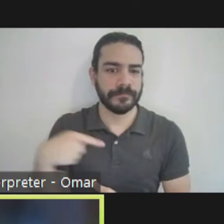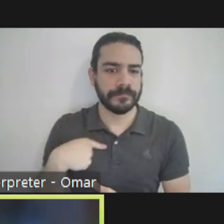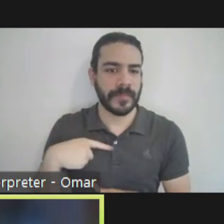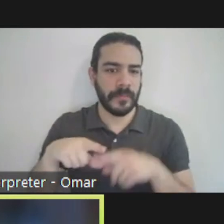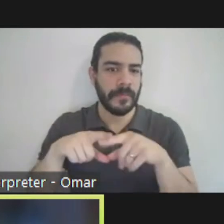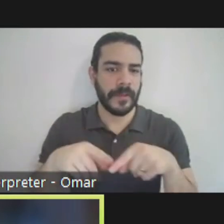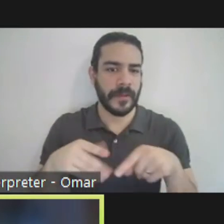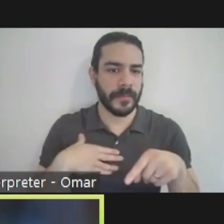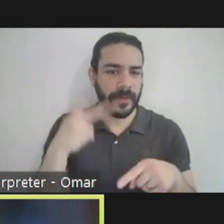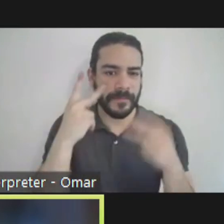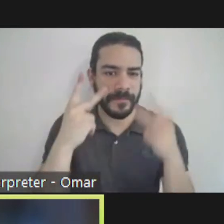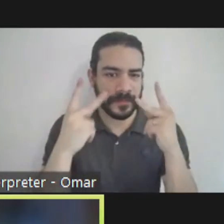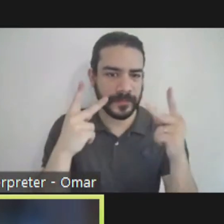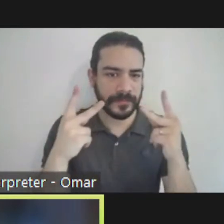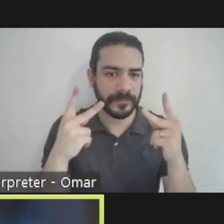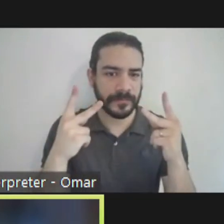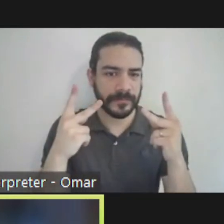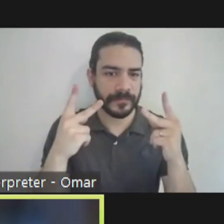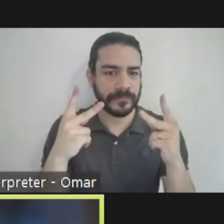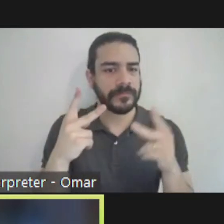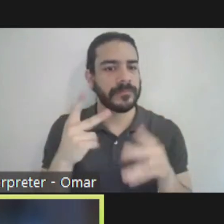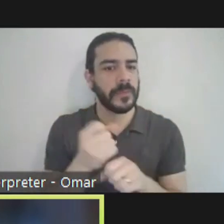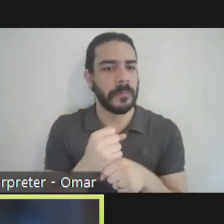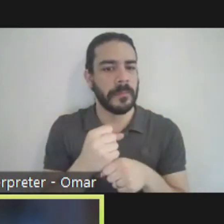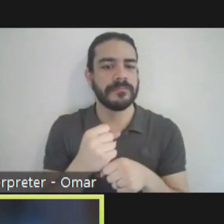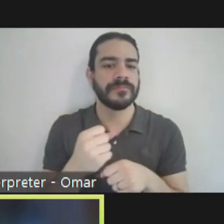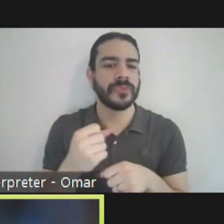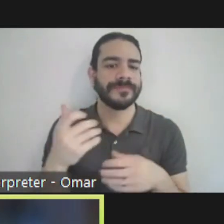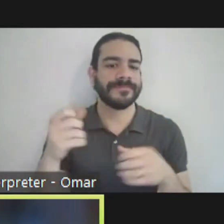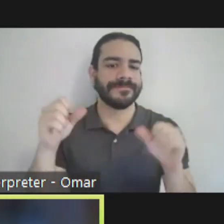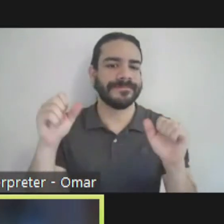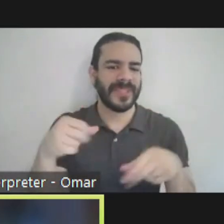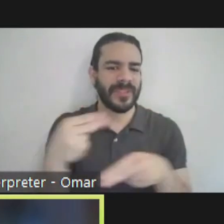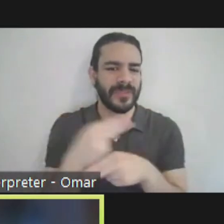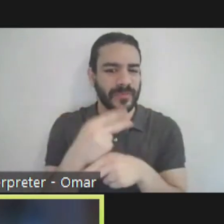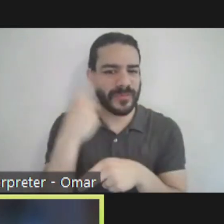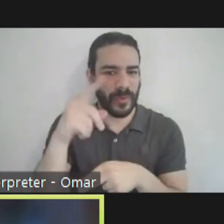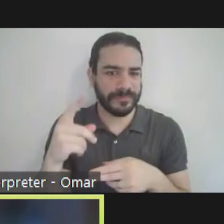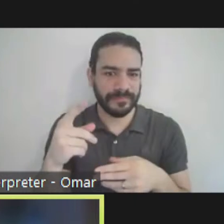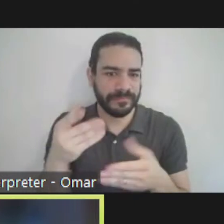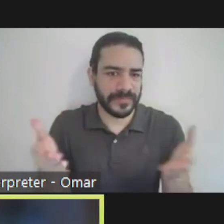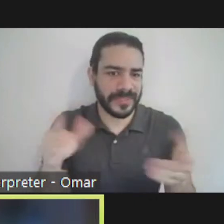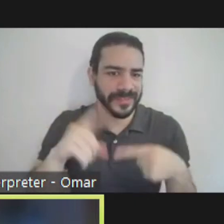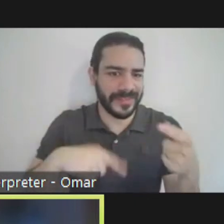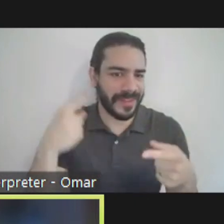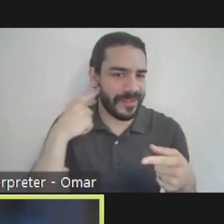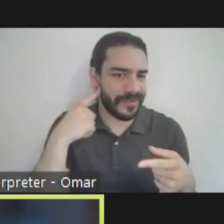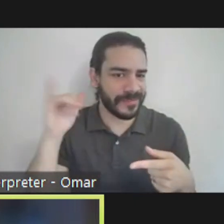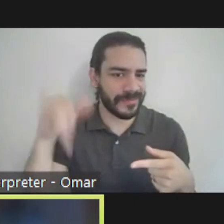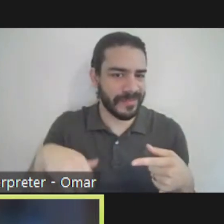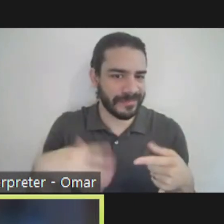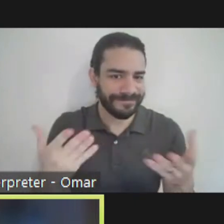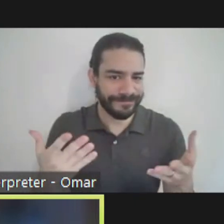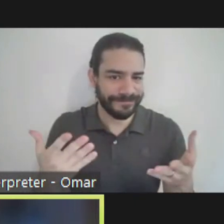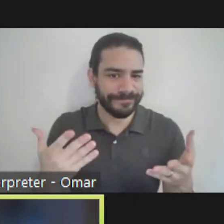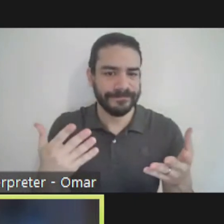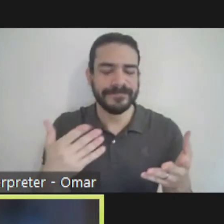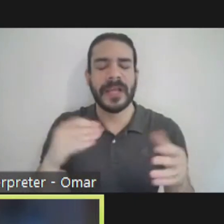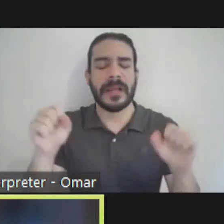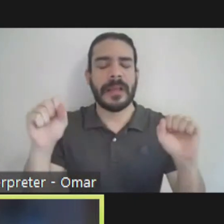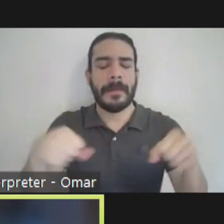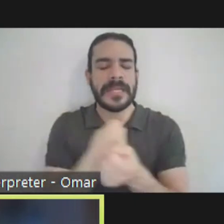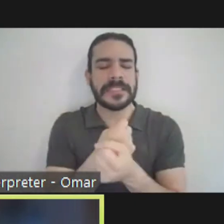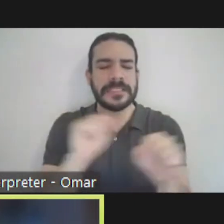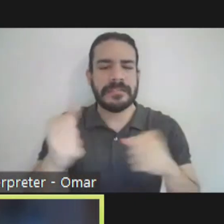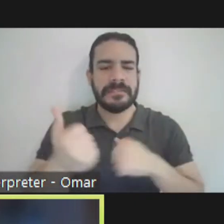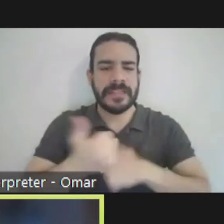make up for what I'm unable to hear. So poor lighting can be a safety hazard for me. Adequate lighting is also important for people with